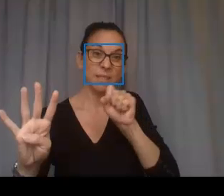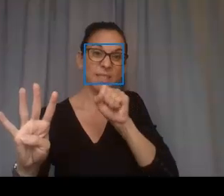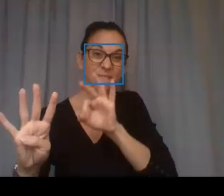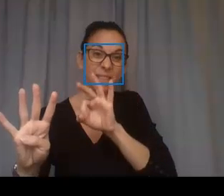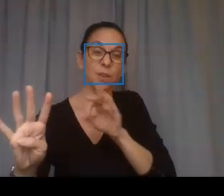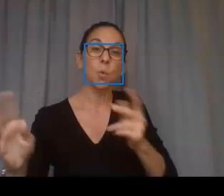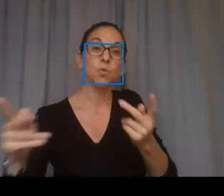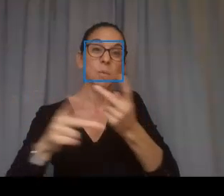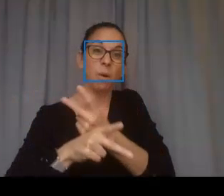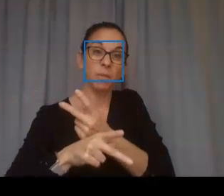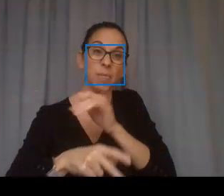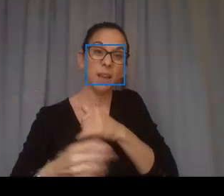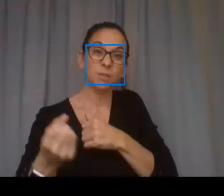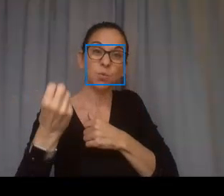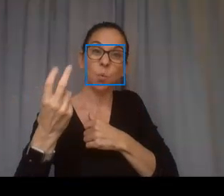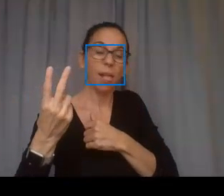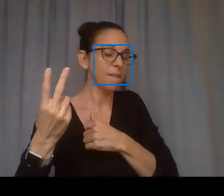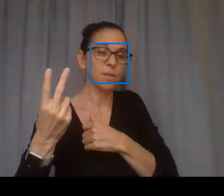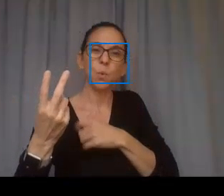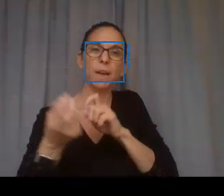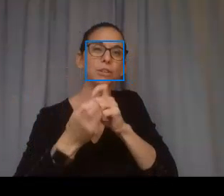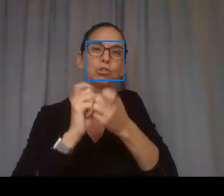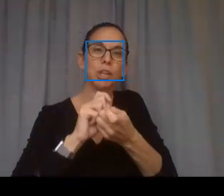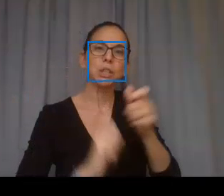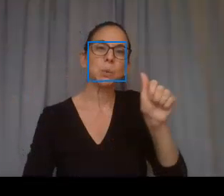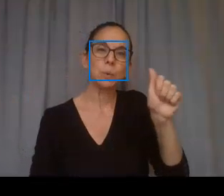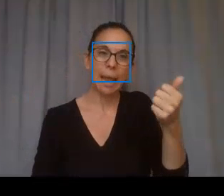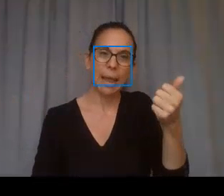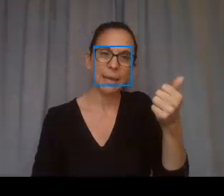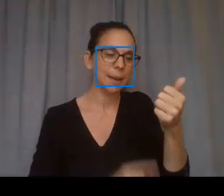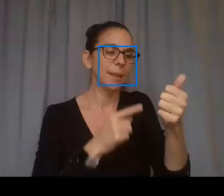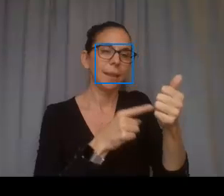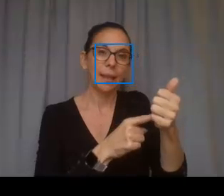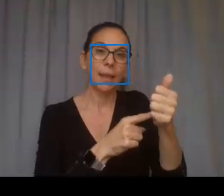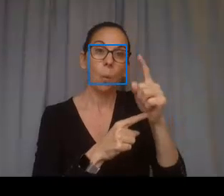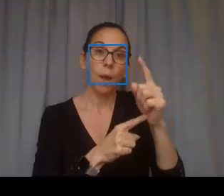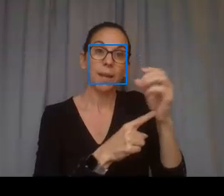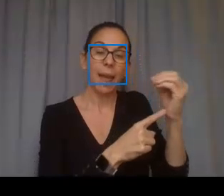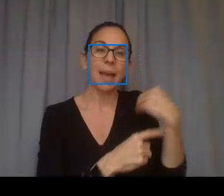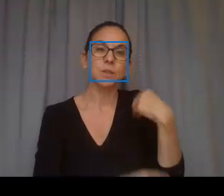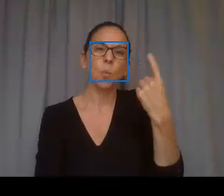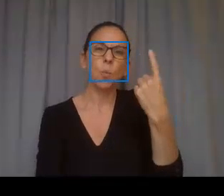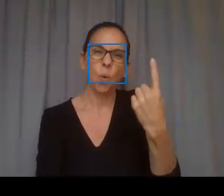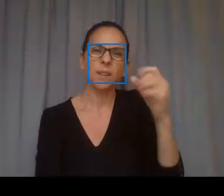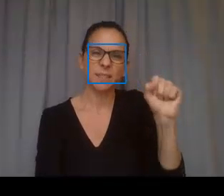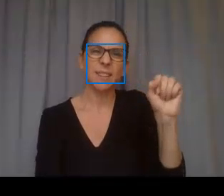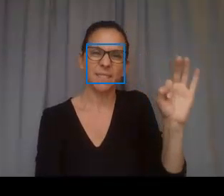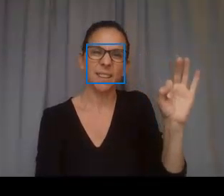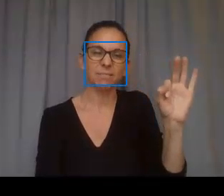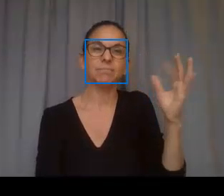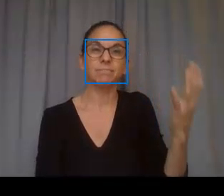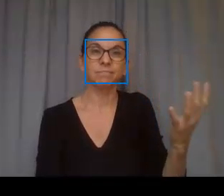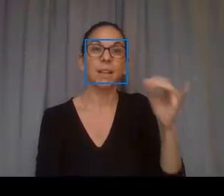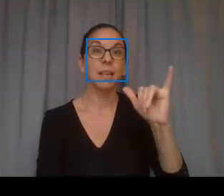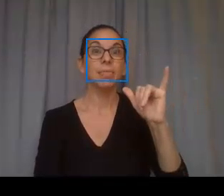your measurement to begin with. And you probably did it. And this is going to be very important when we do something like read a graduated cylinder. And you see the